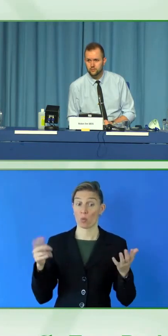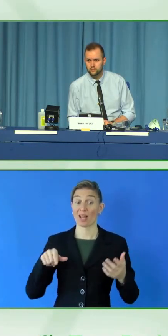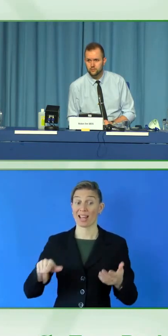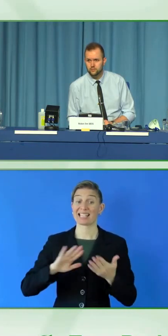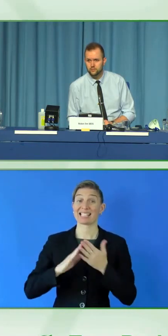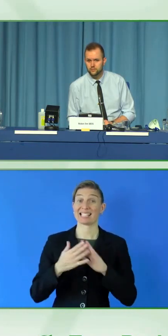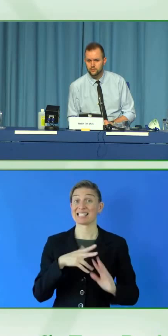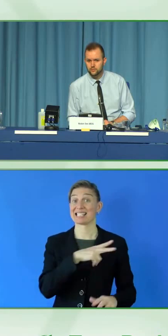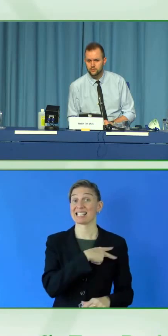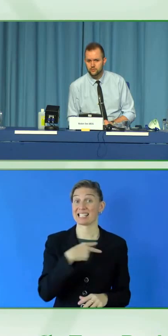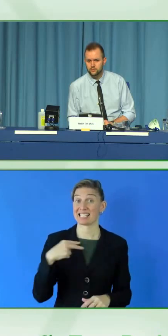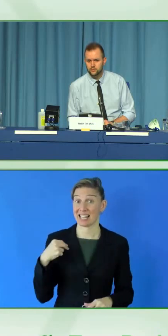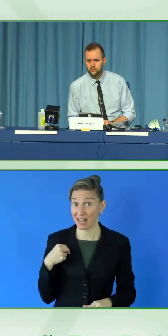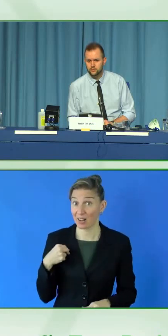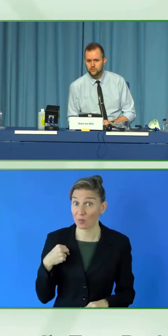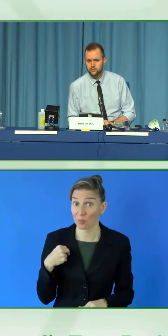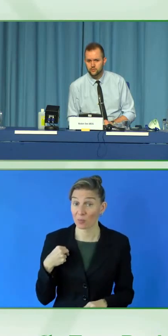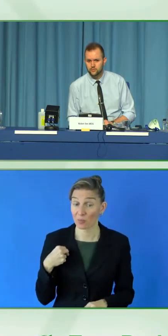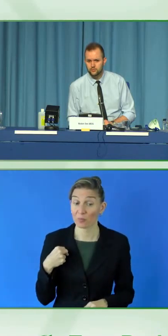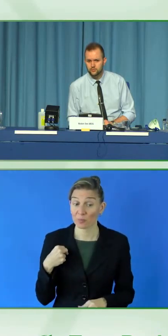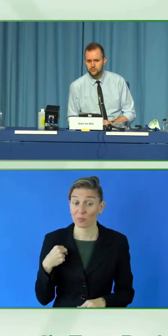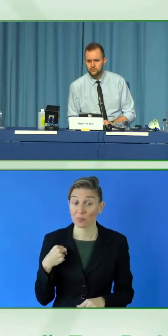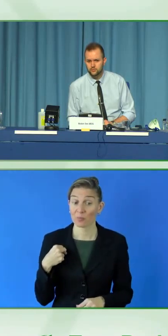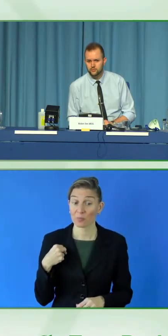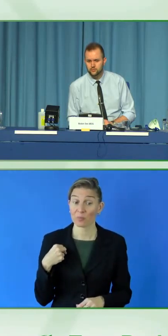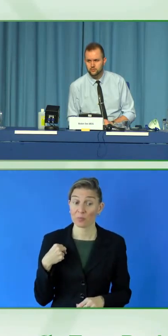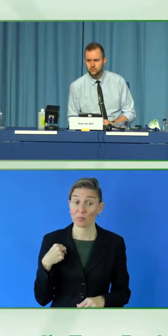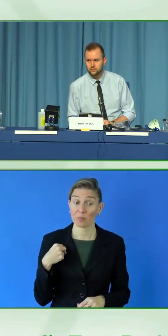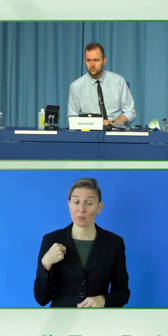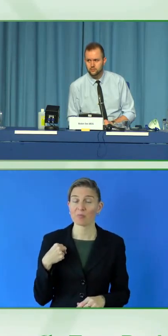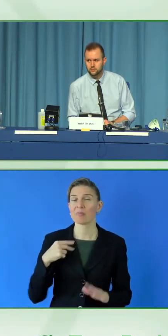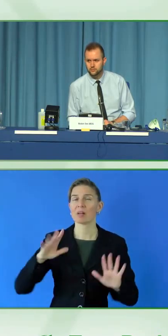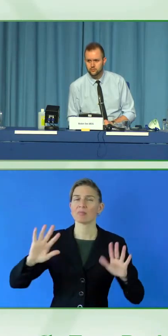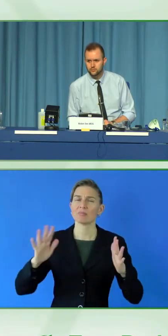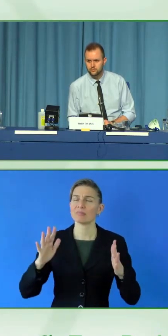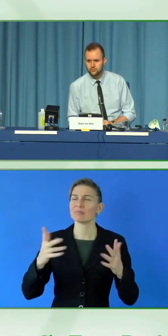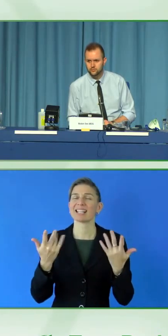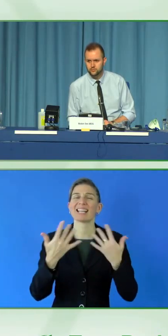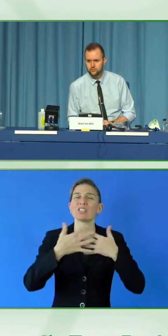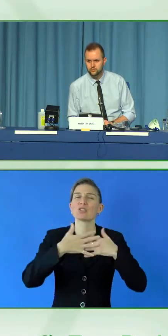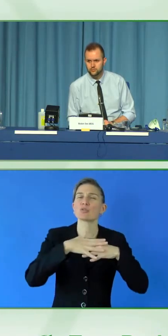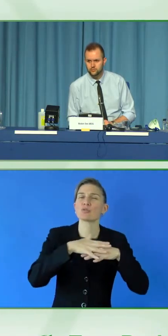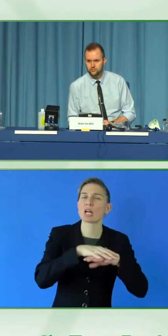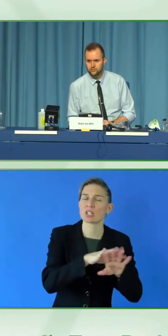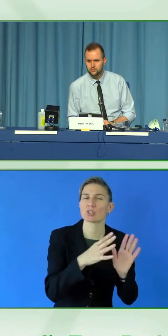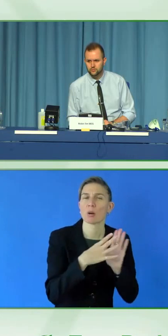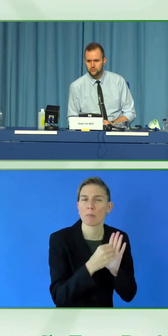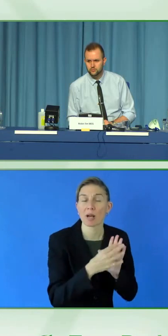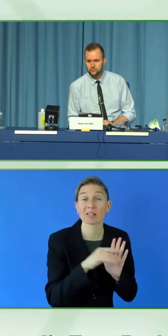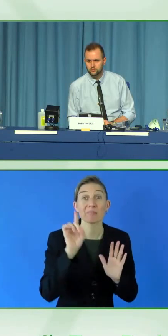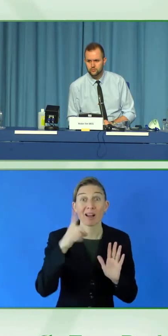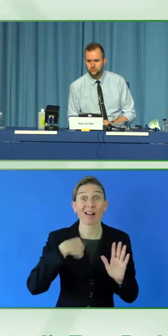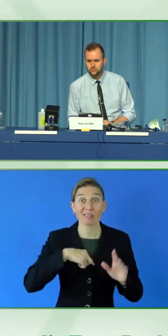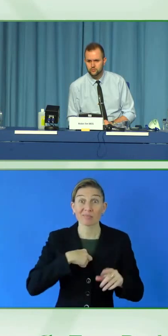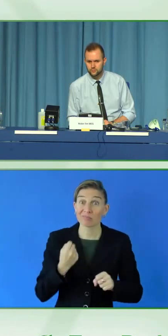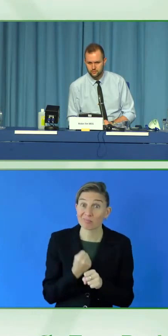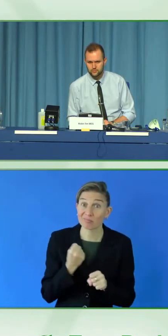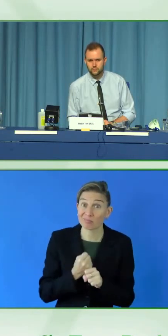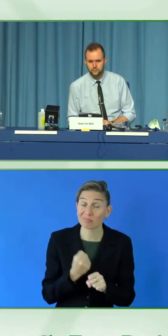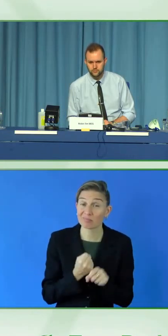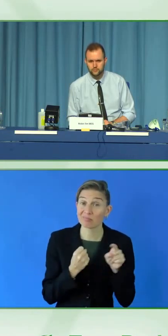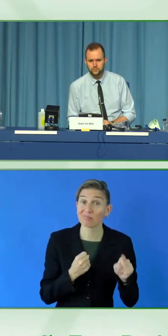accordance with integration model. We have been working on this model 20